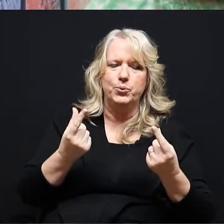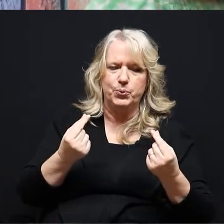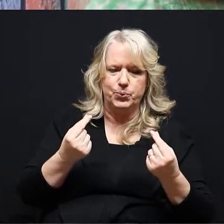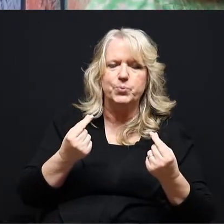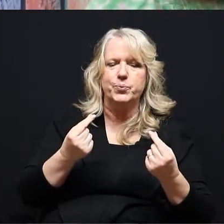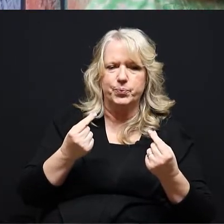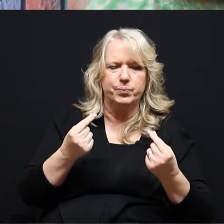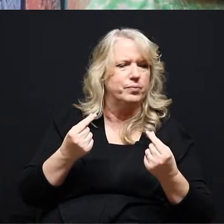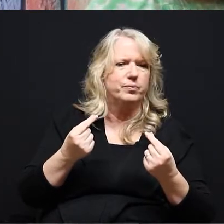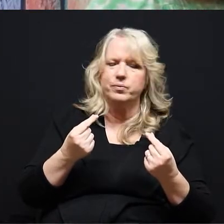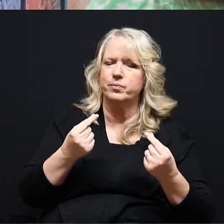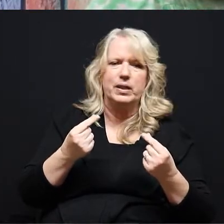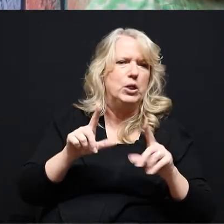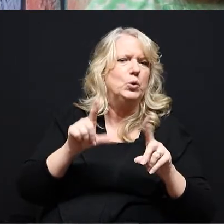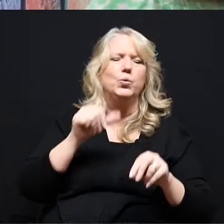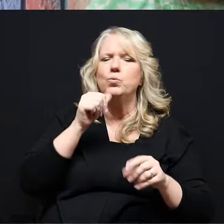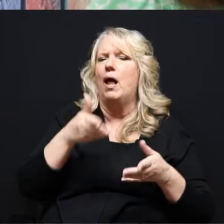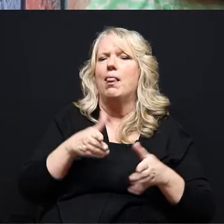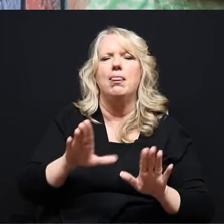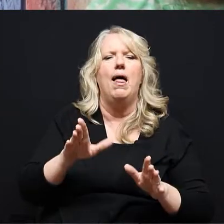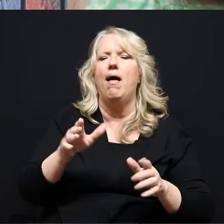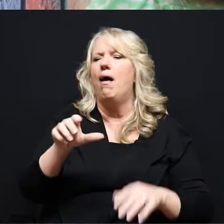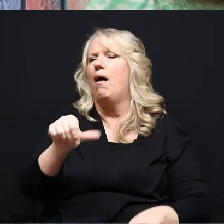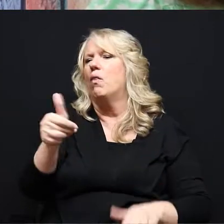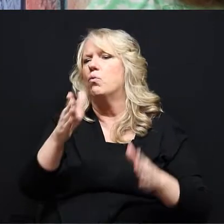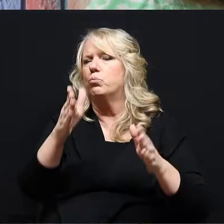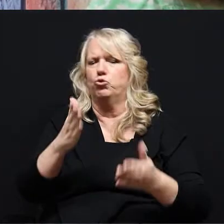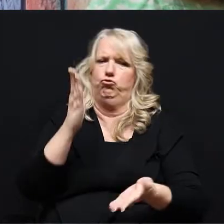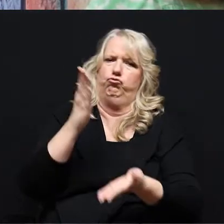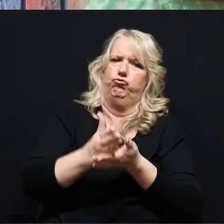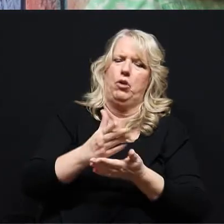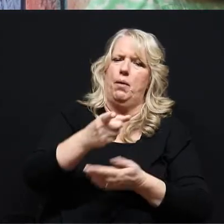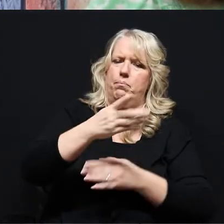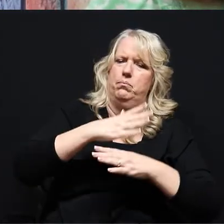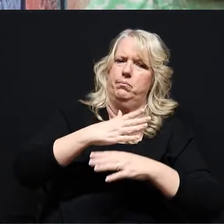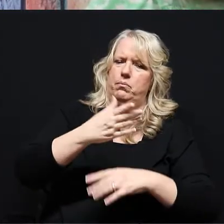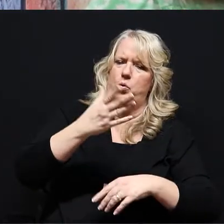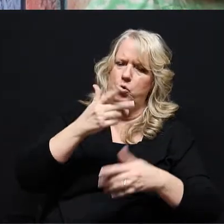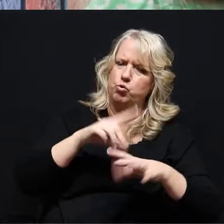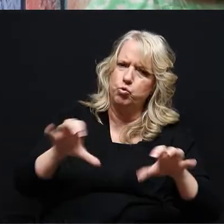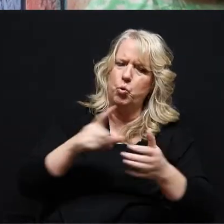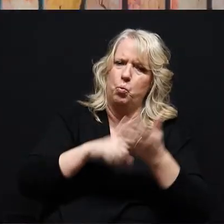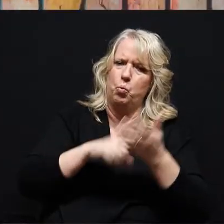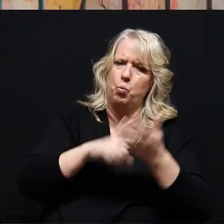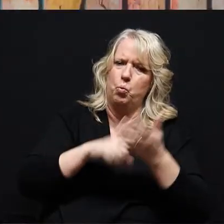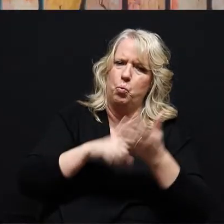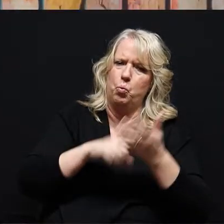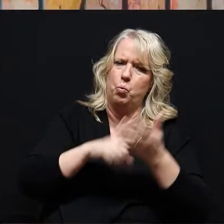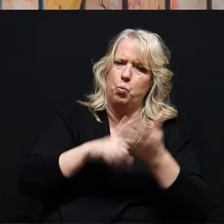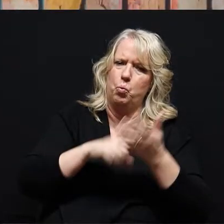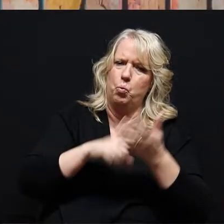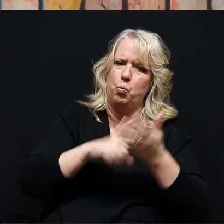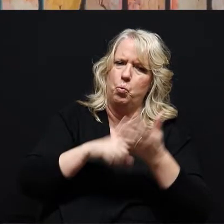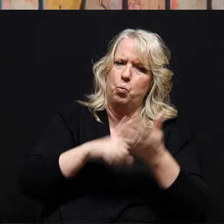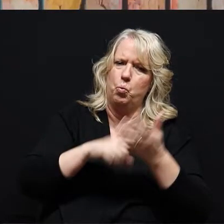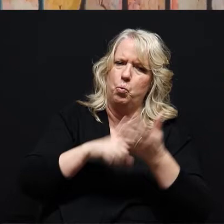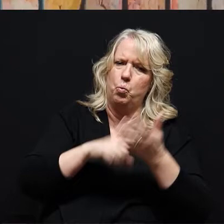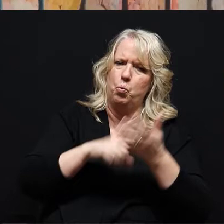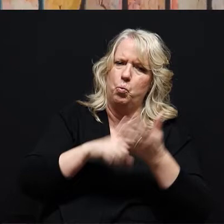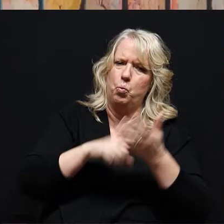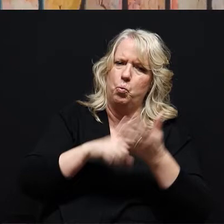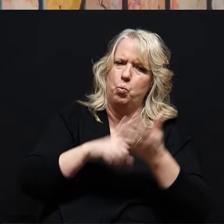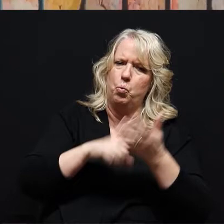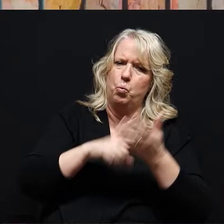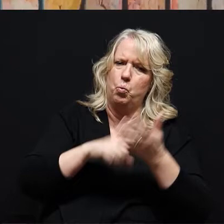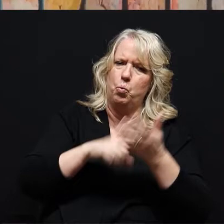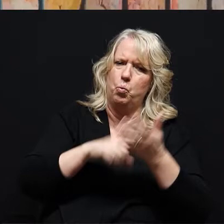is do not let anyone or anything stop you from doing what is right for you. Text, Davina Watson.